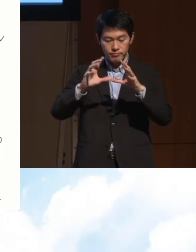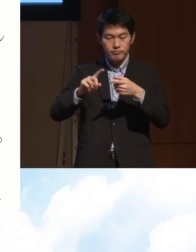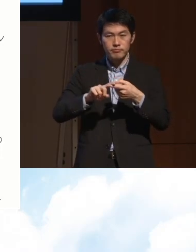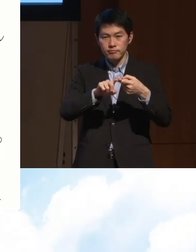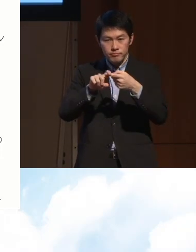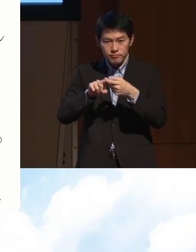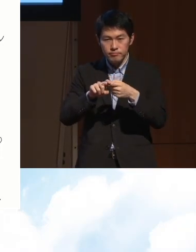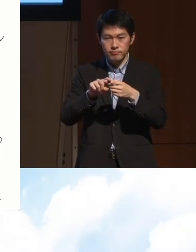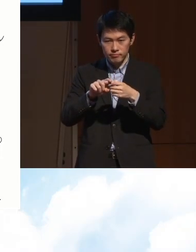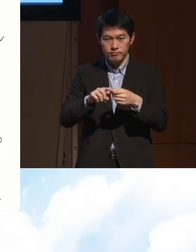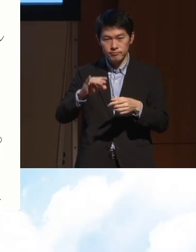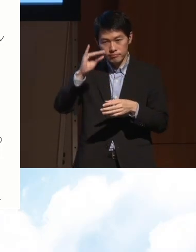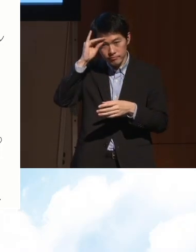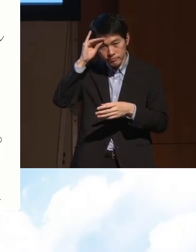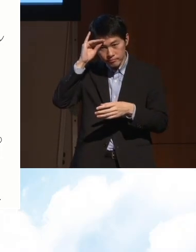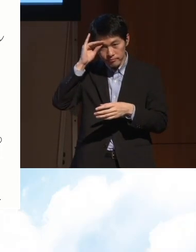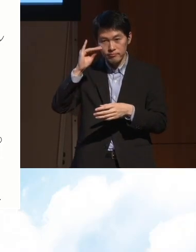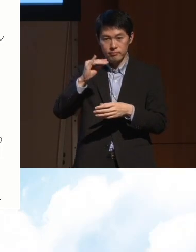again, we are also